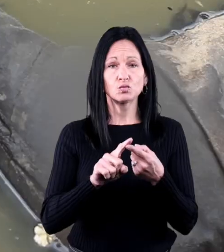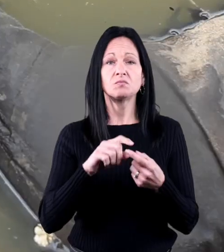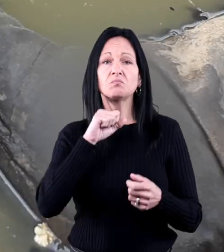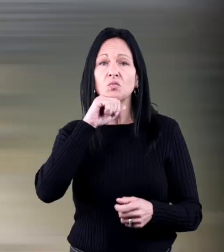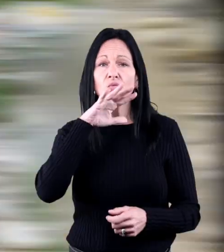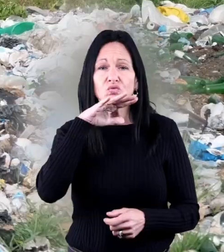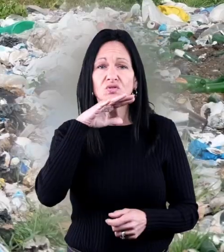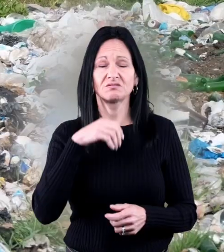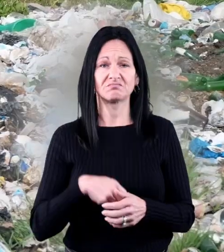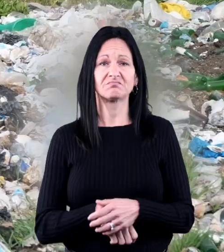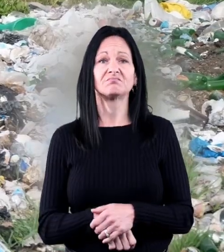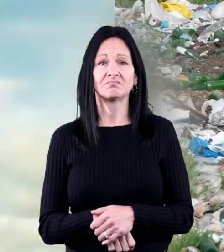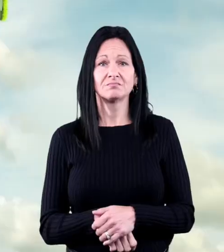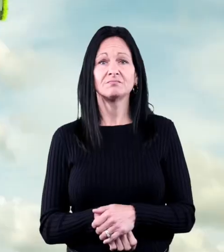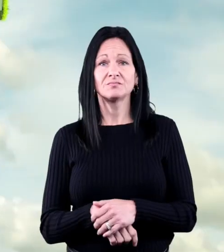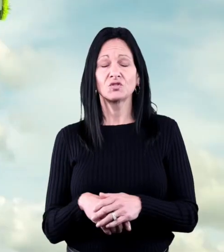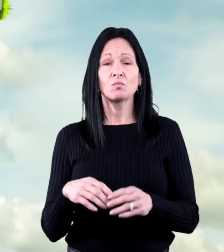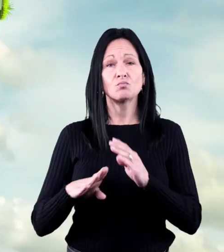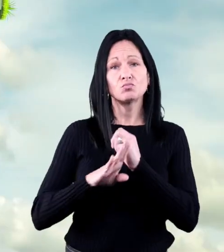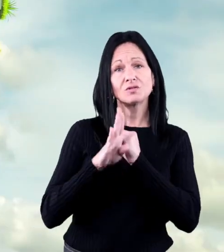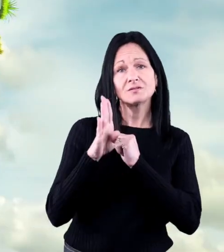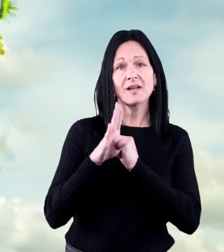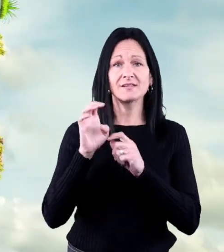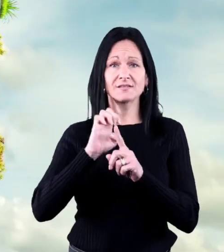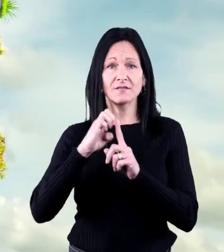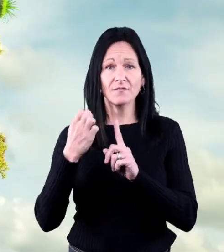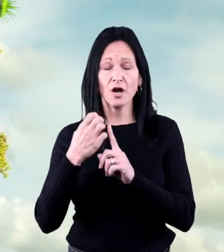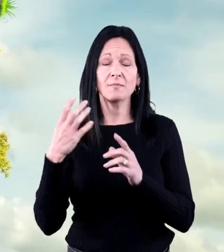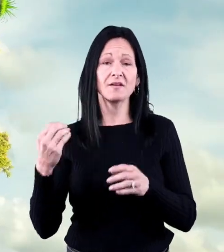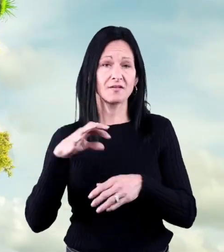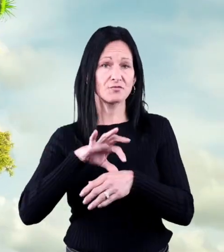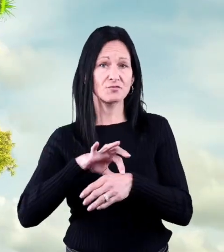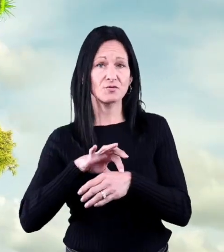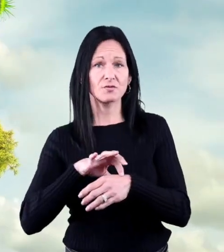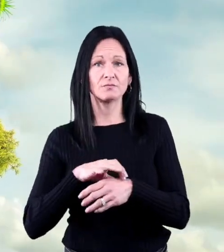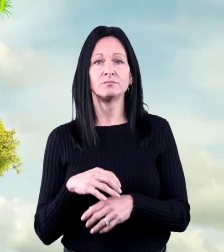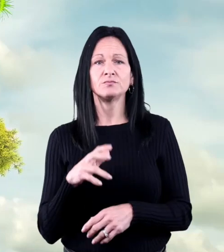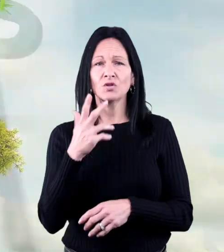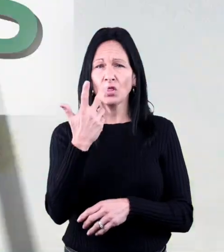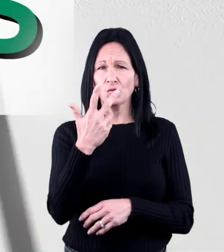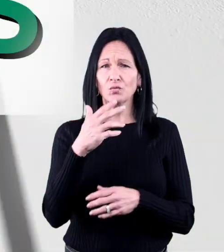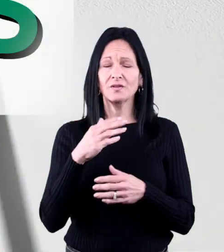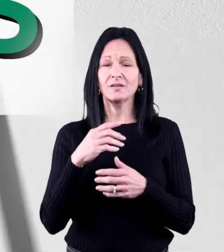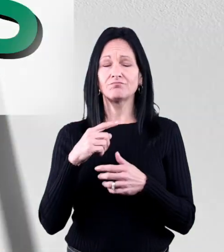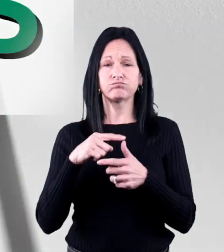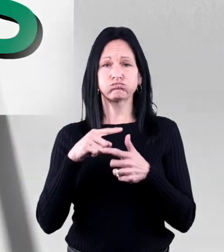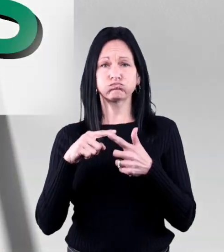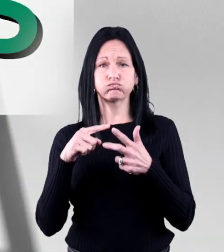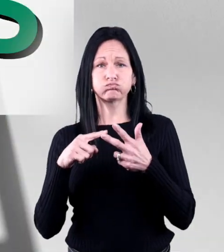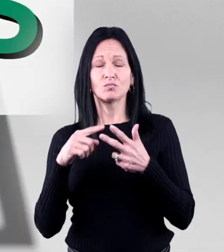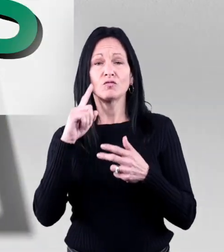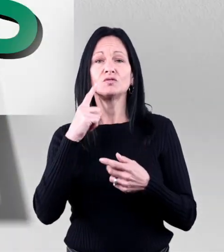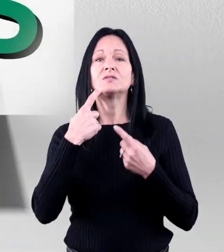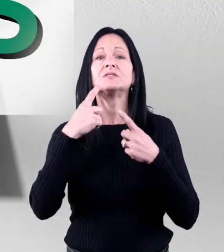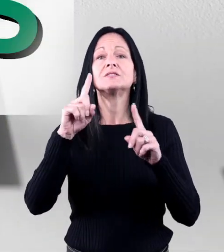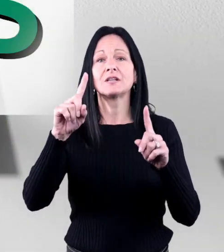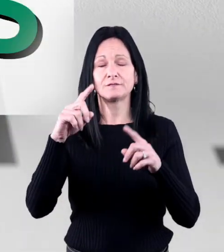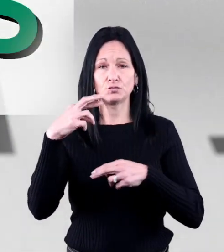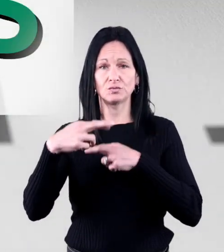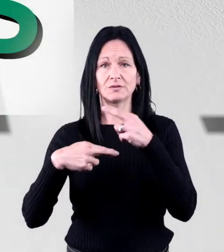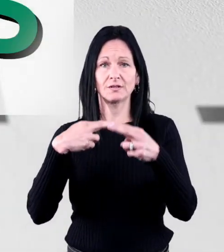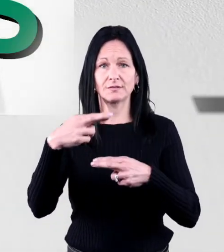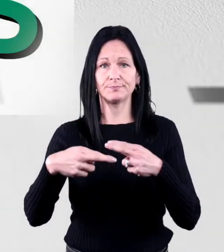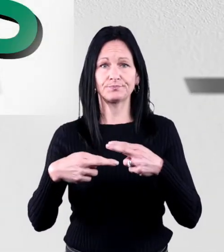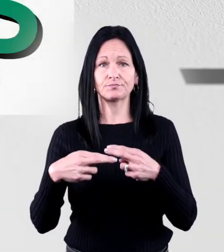water, and land, which protects the environment and the earth. There are three steps for successful